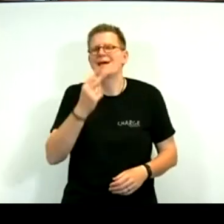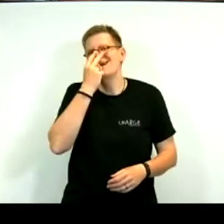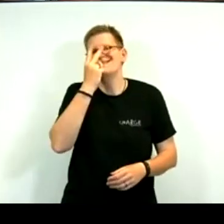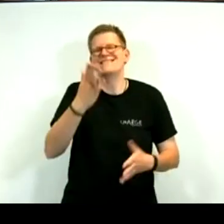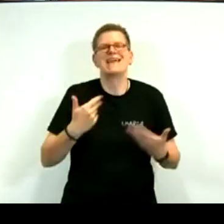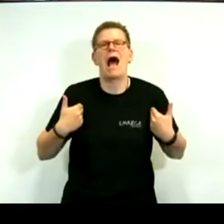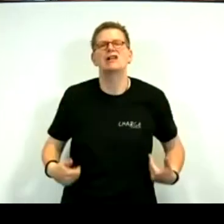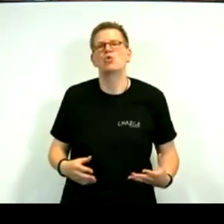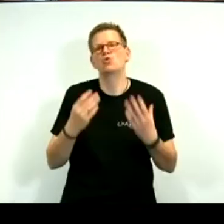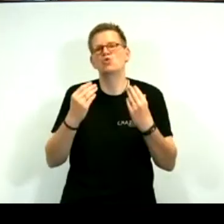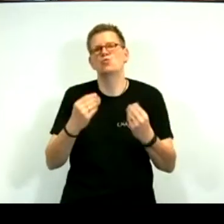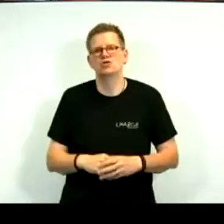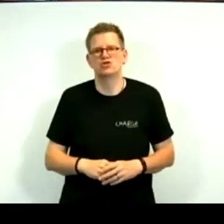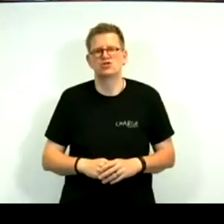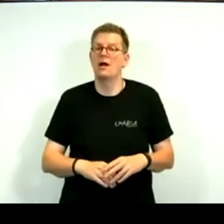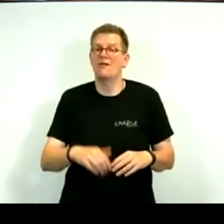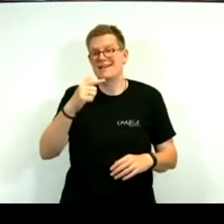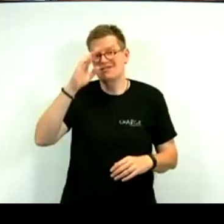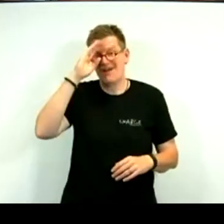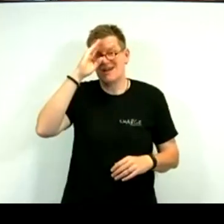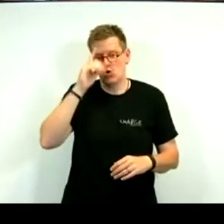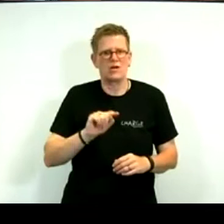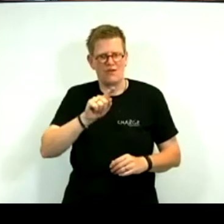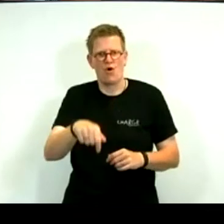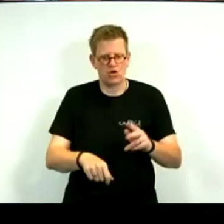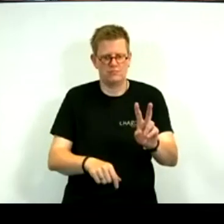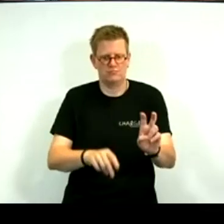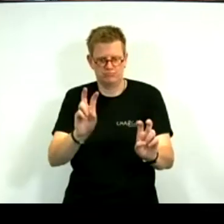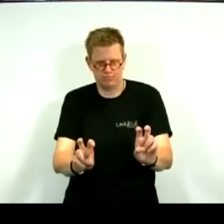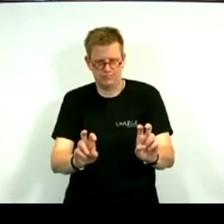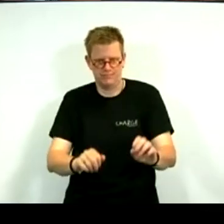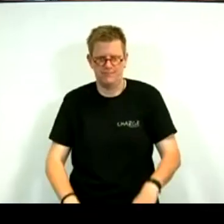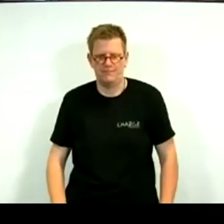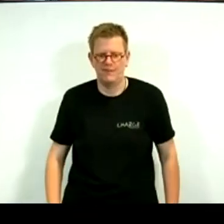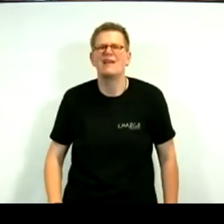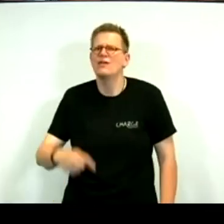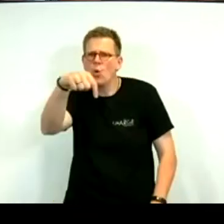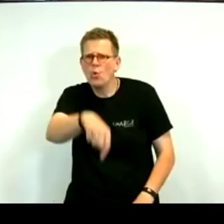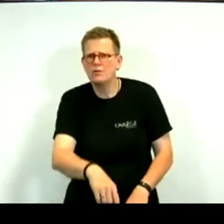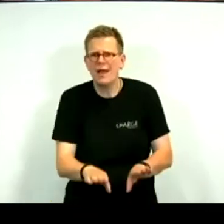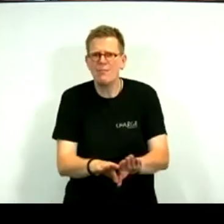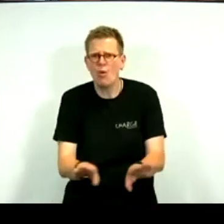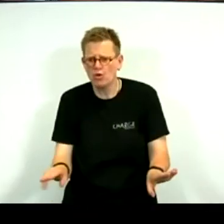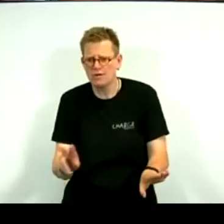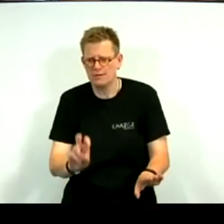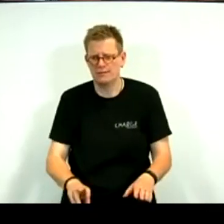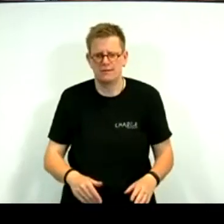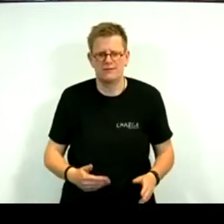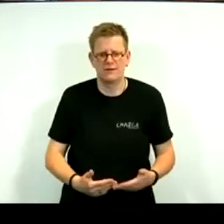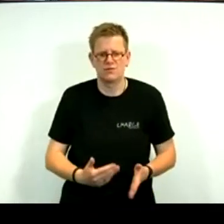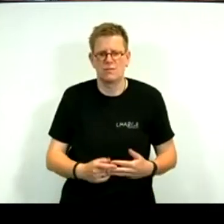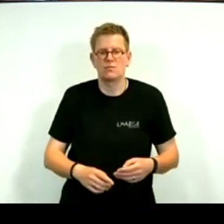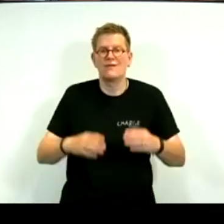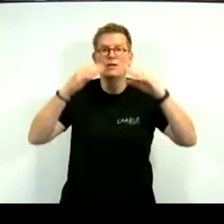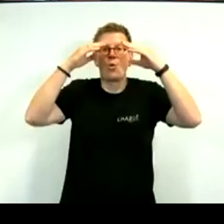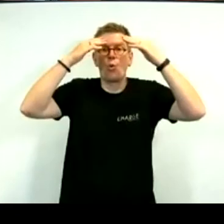the floor are very low down, so their problem with missing upper visual field is more severe